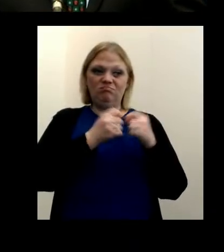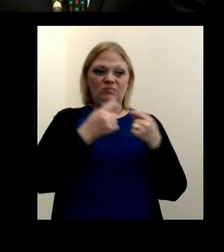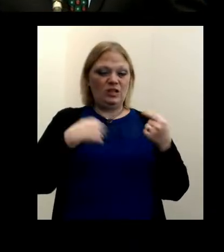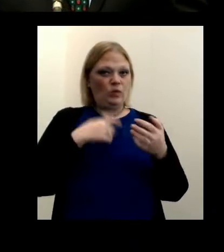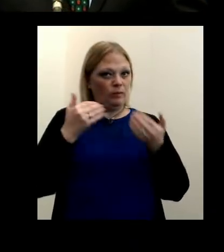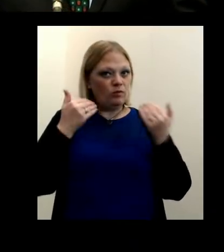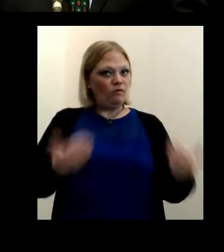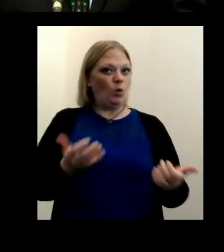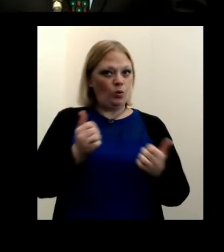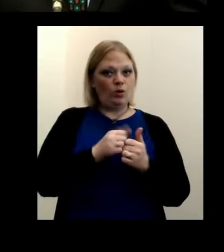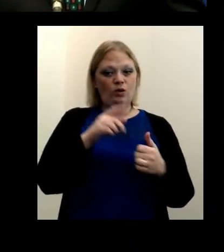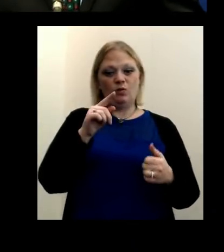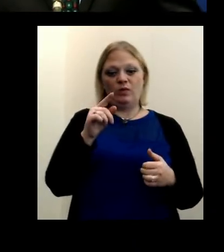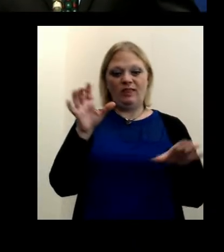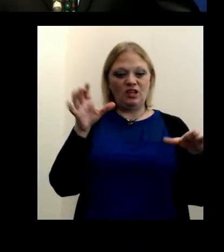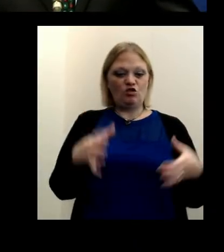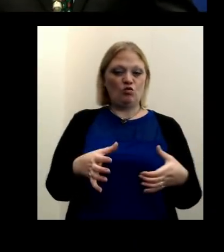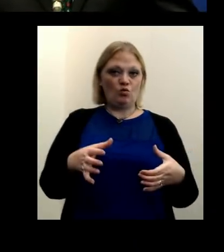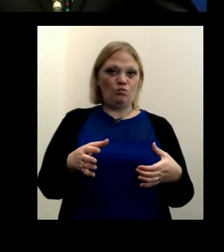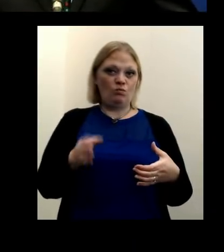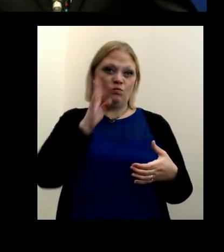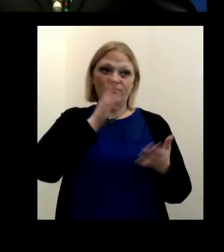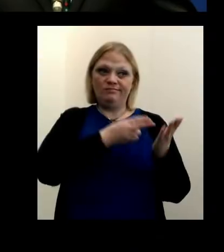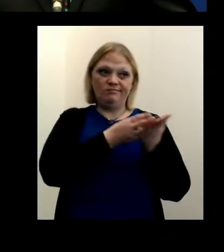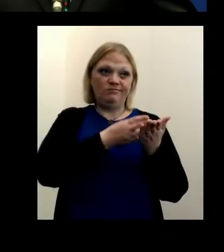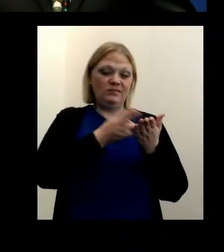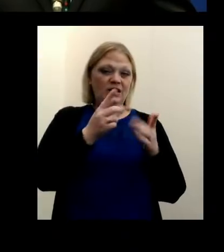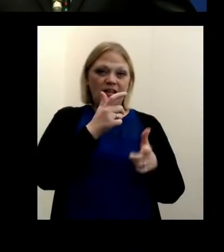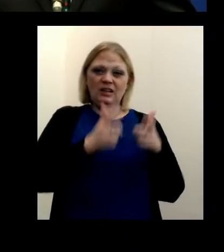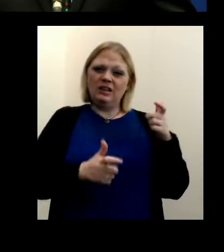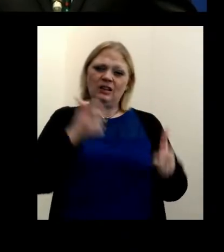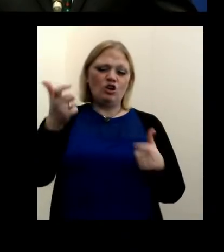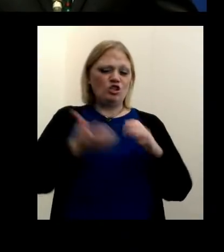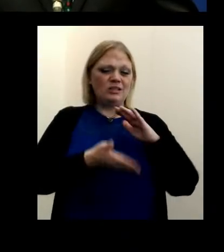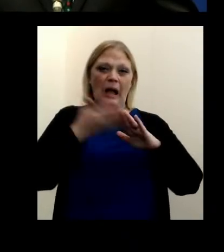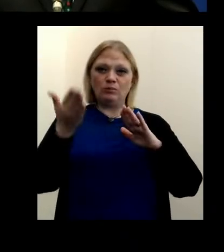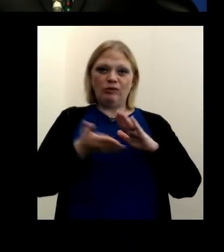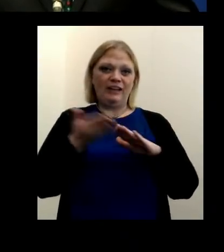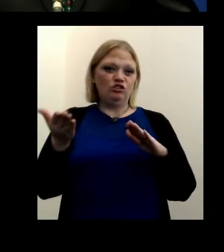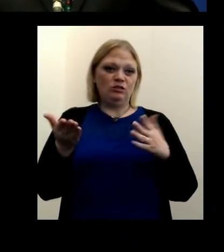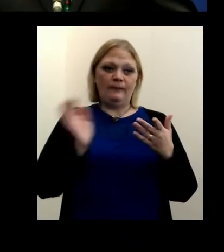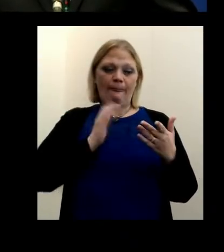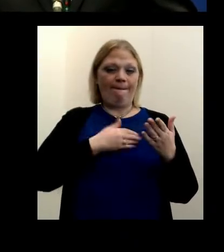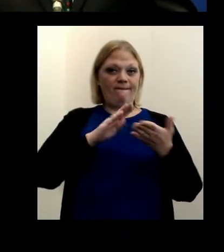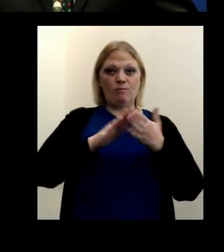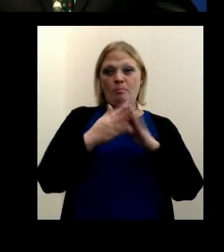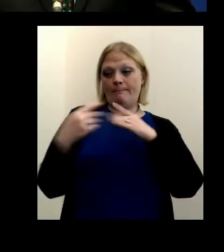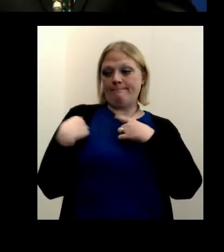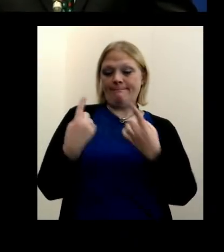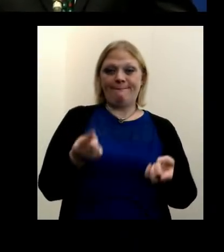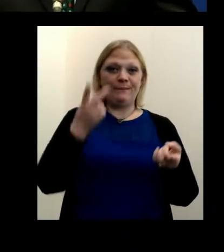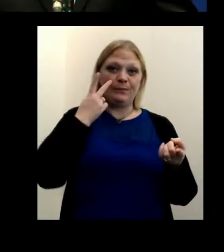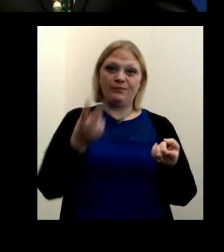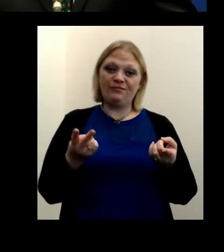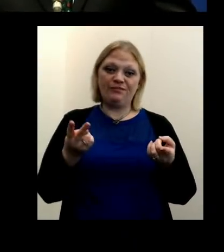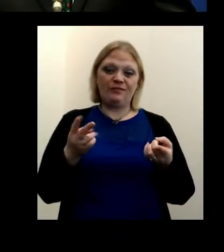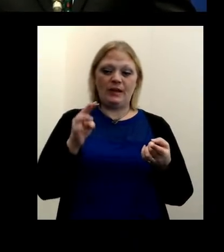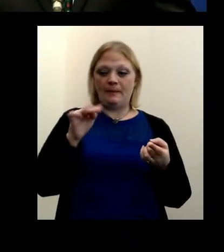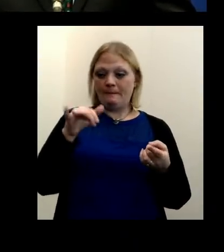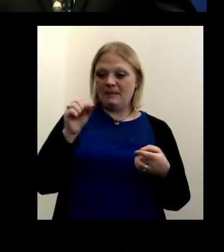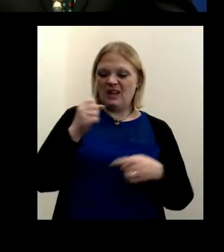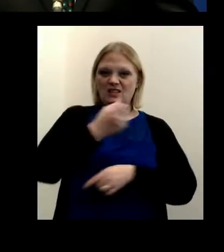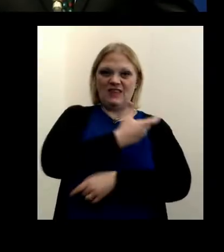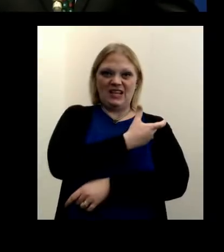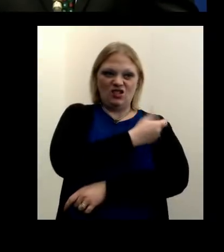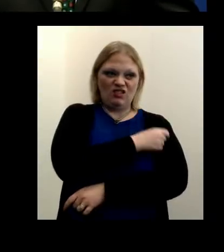task force for what truthfully is going to be one of the largest operations that our community has ever seen, the mass